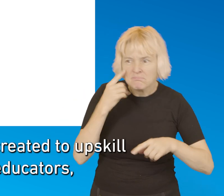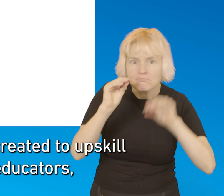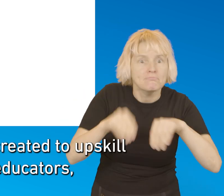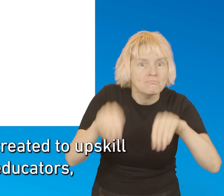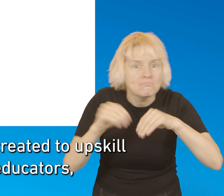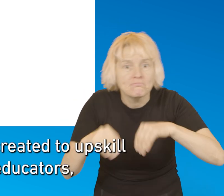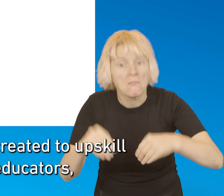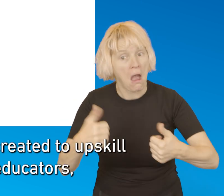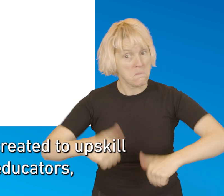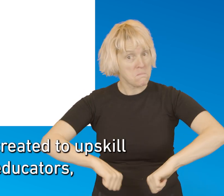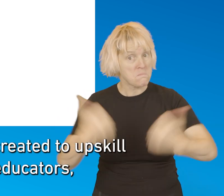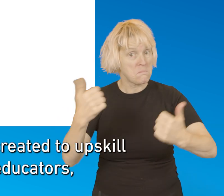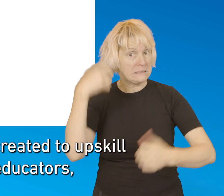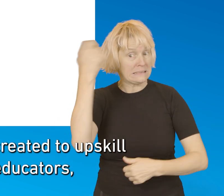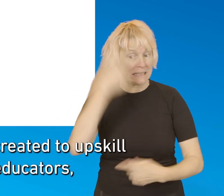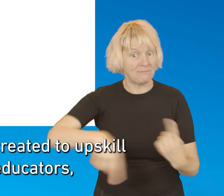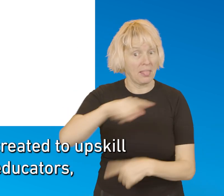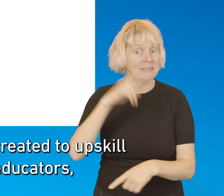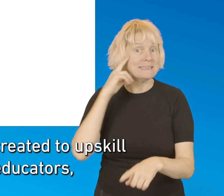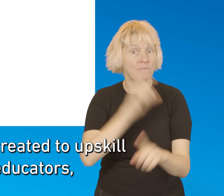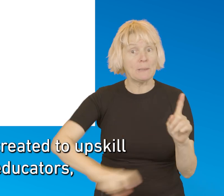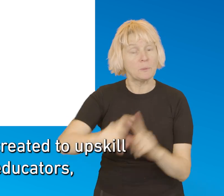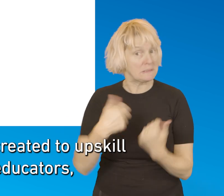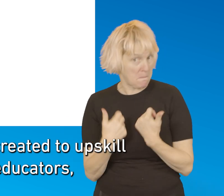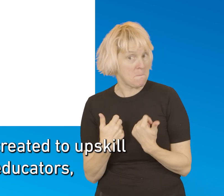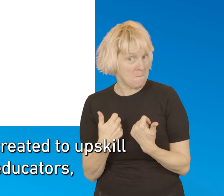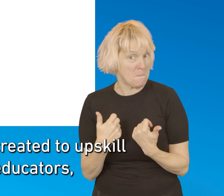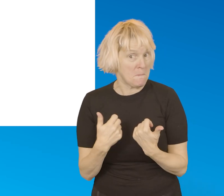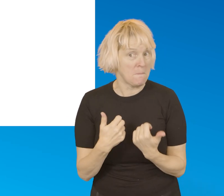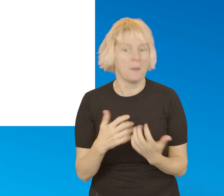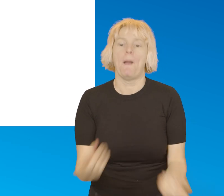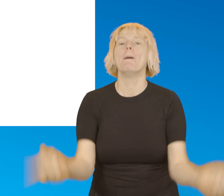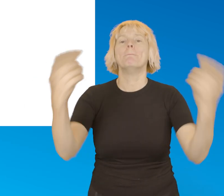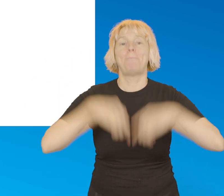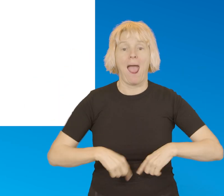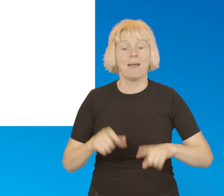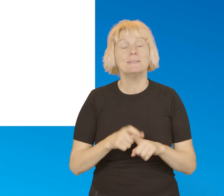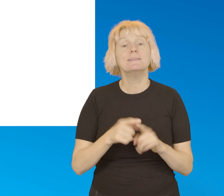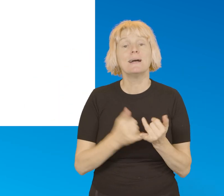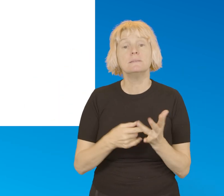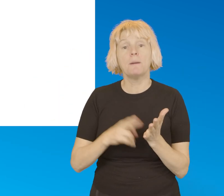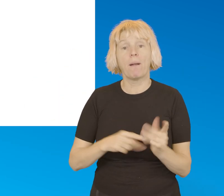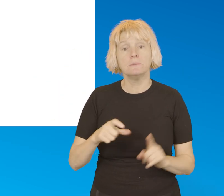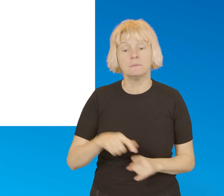and a workshop has been created to upskill existing accredited educators